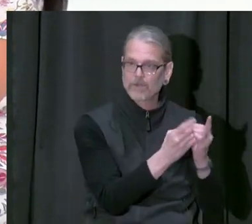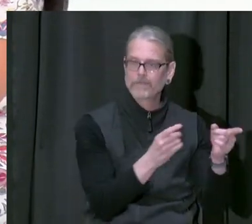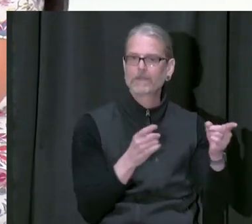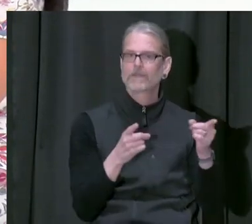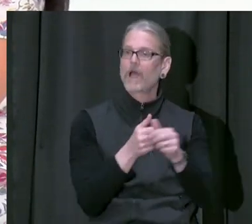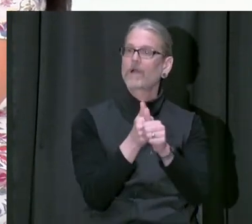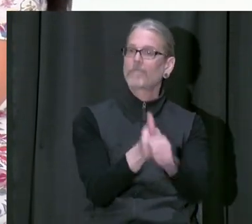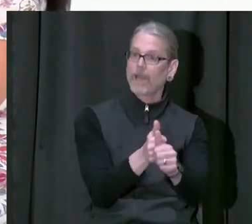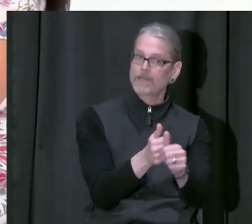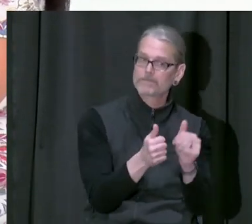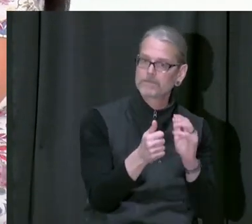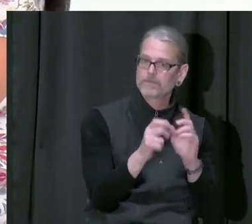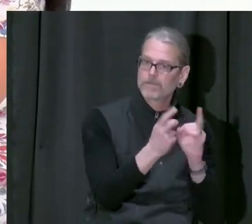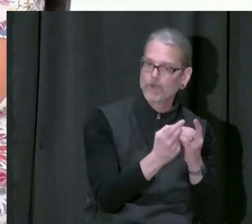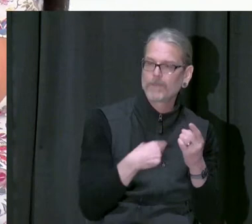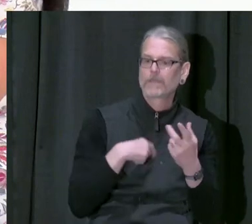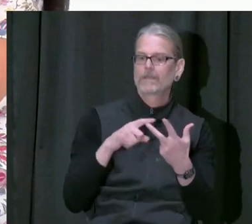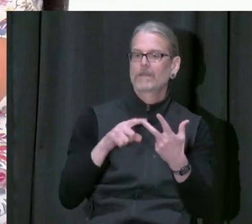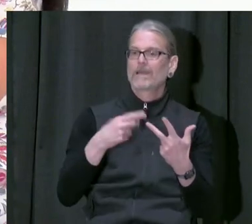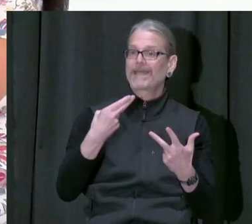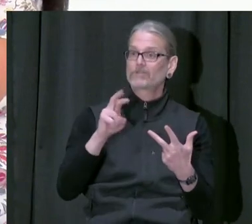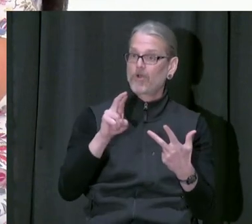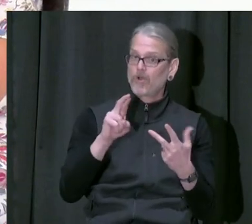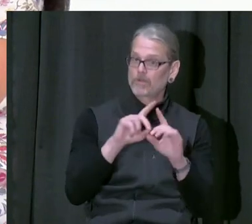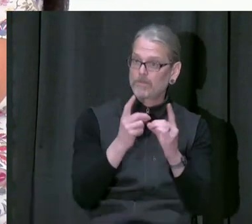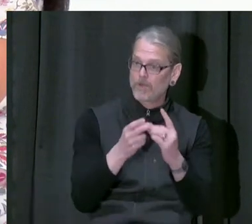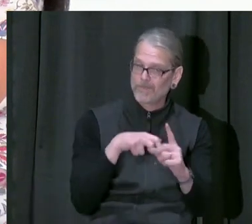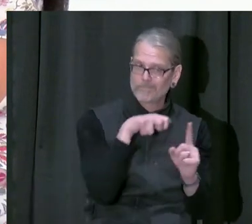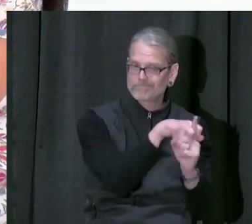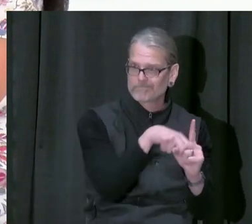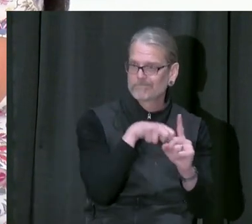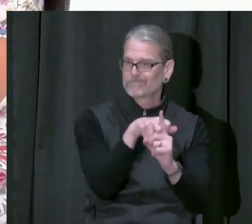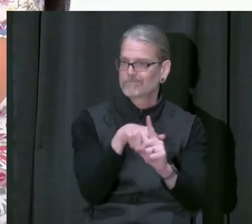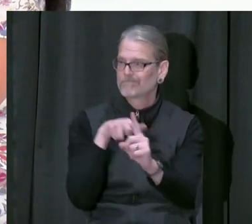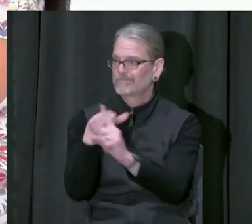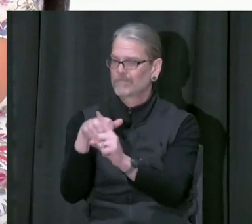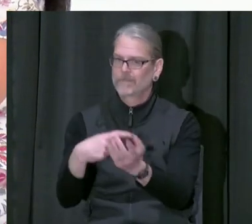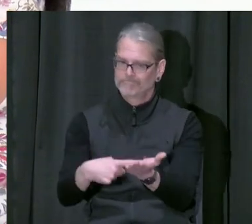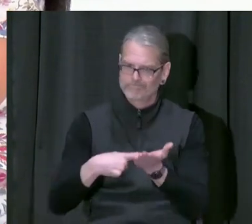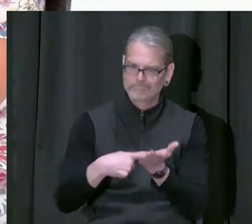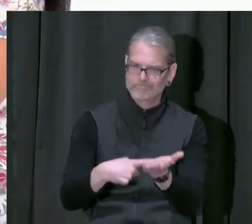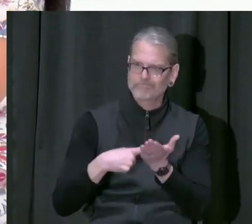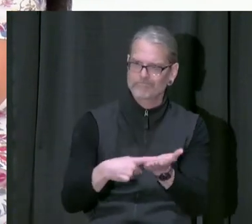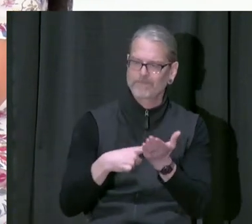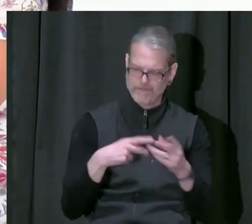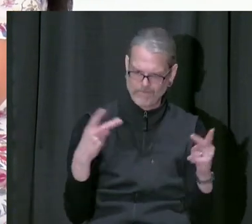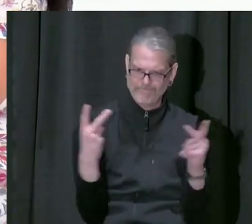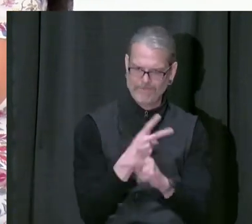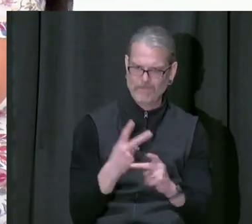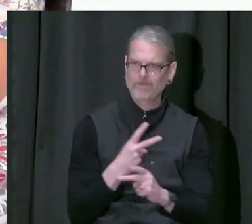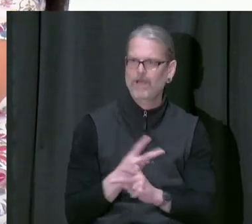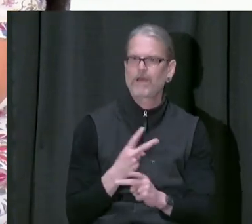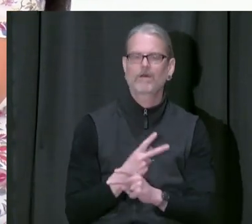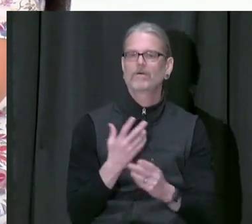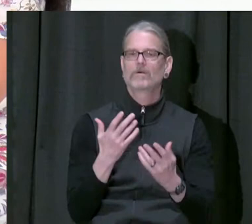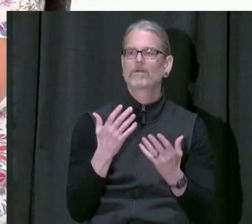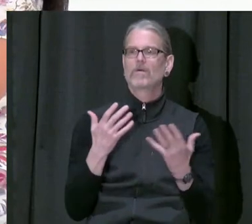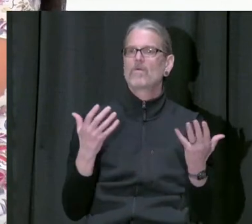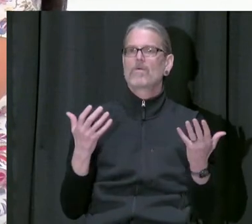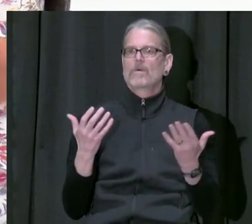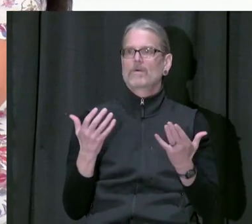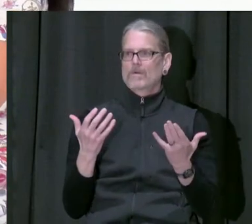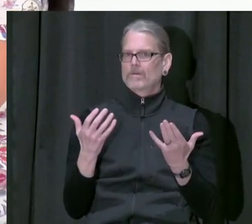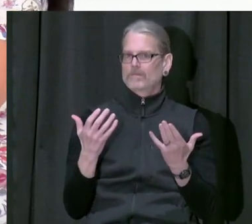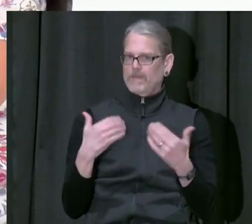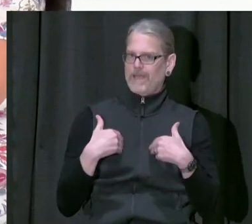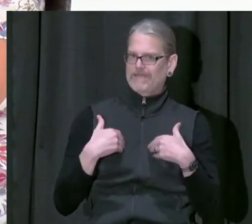you reach out to your HR, you have conversations with people to figure out that and then make the case for